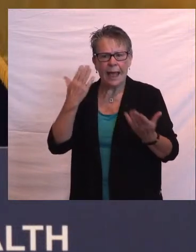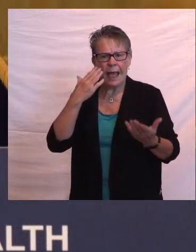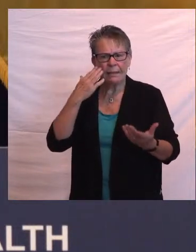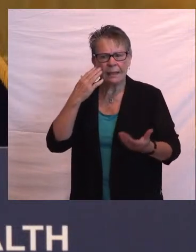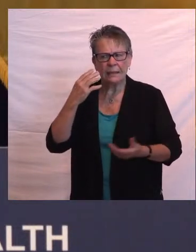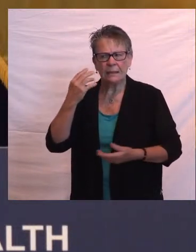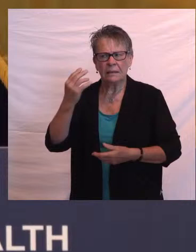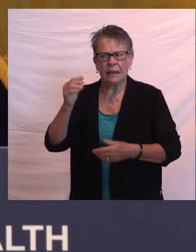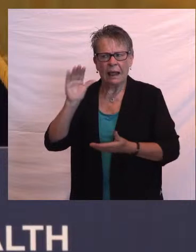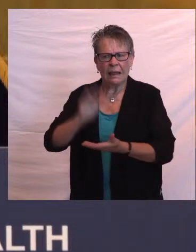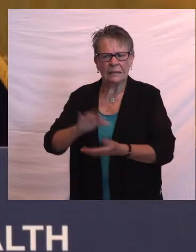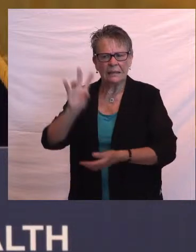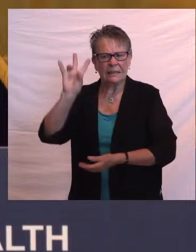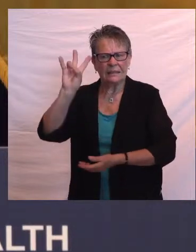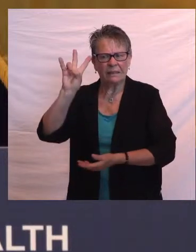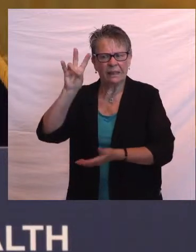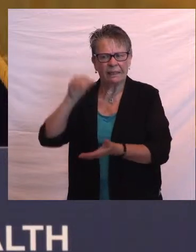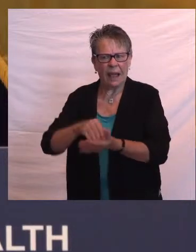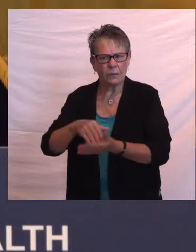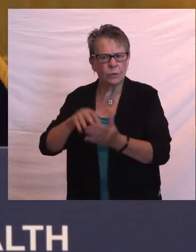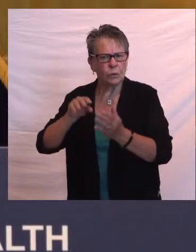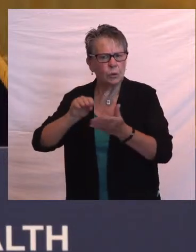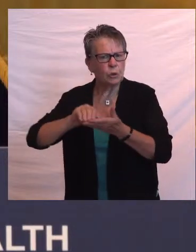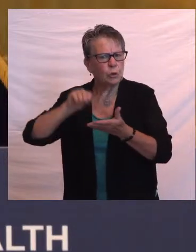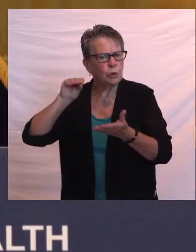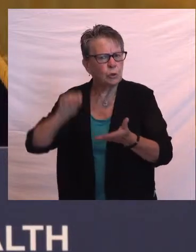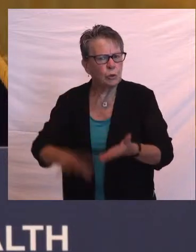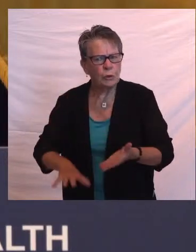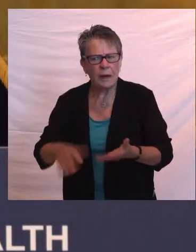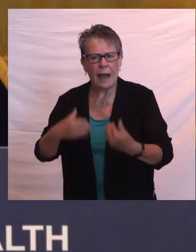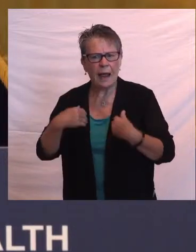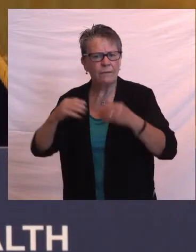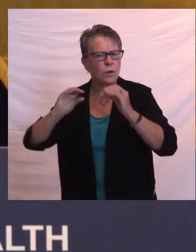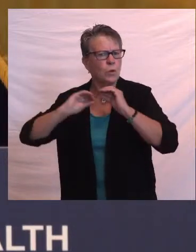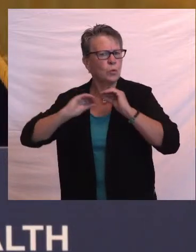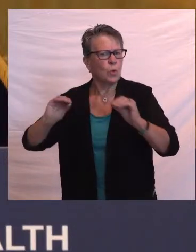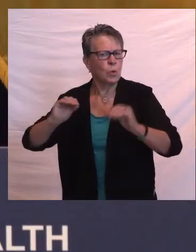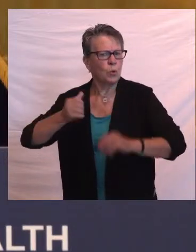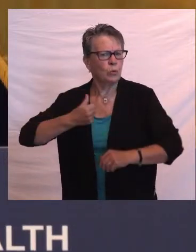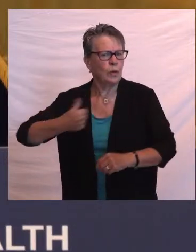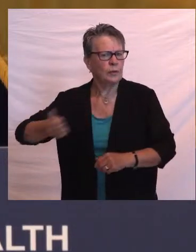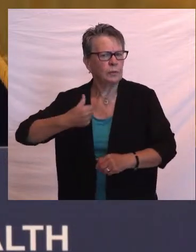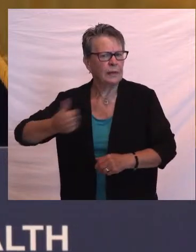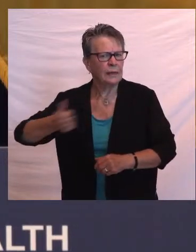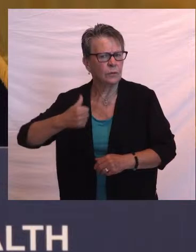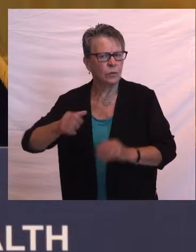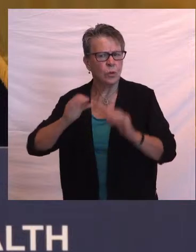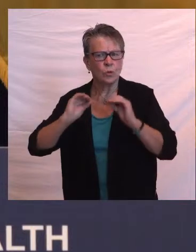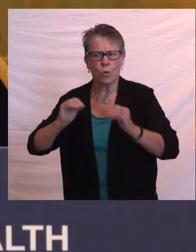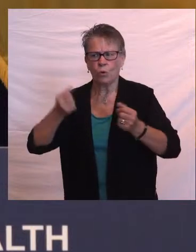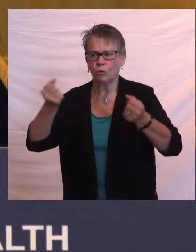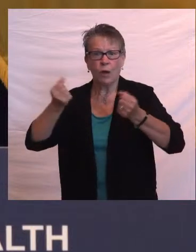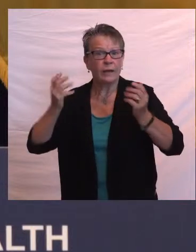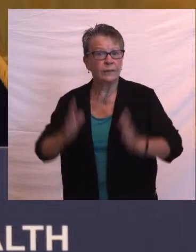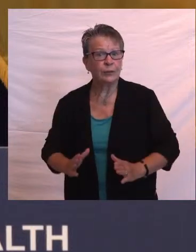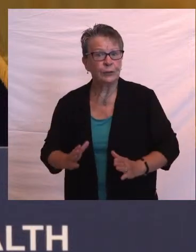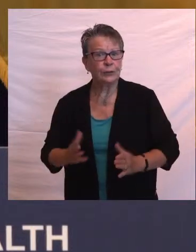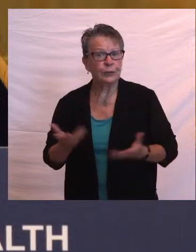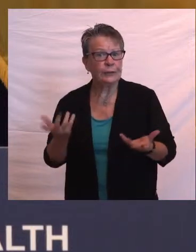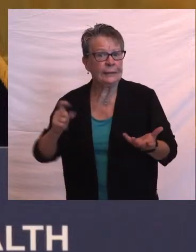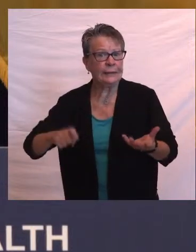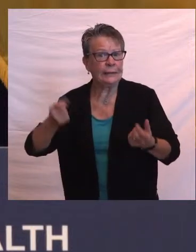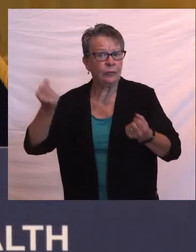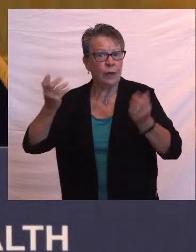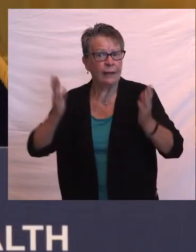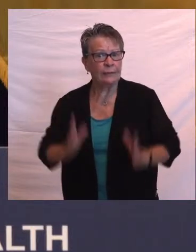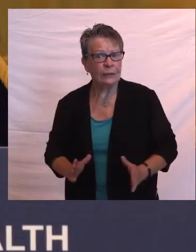two, 7,000 students impacted by shortage of bus drivers. We have worked literally matchmaking